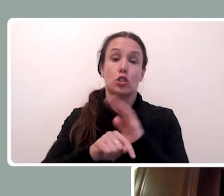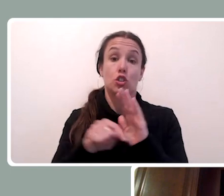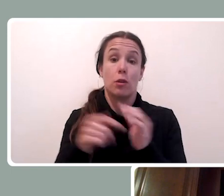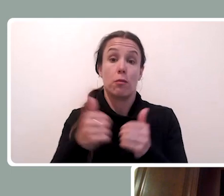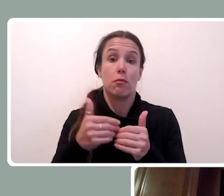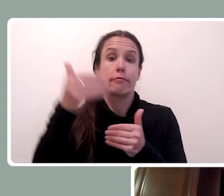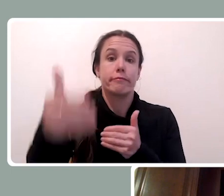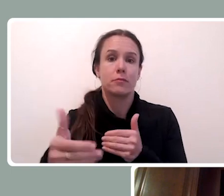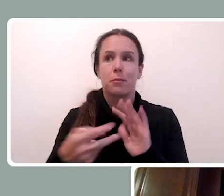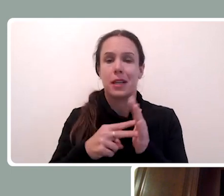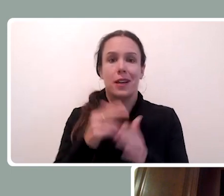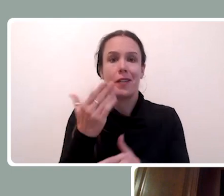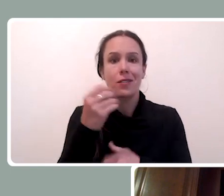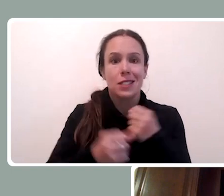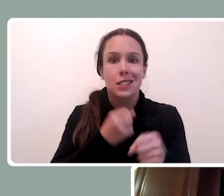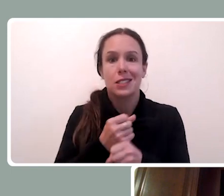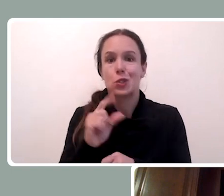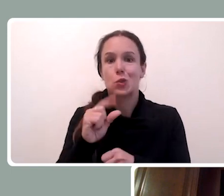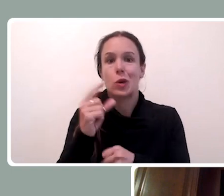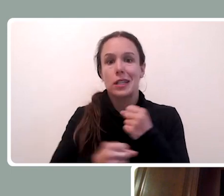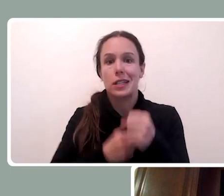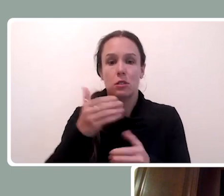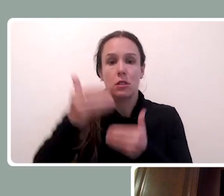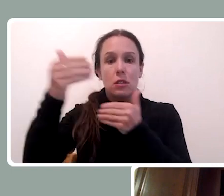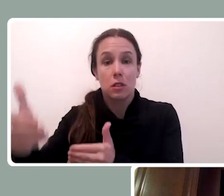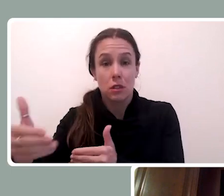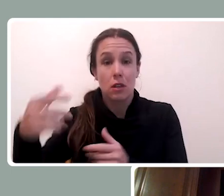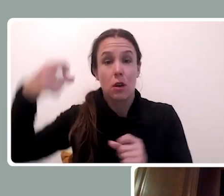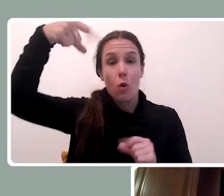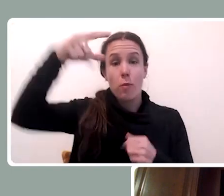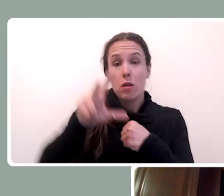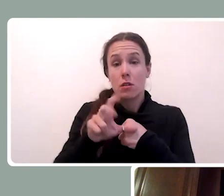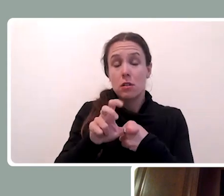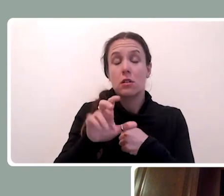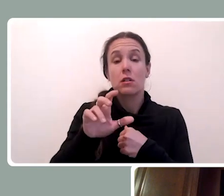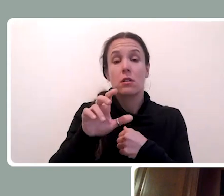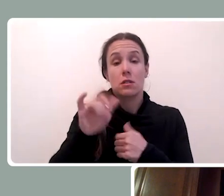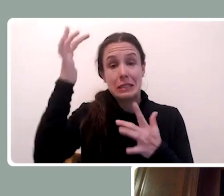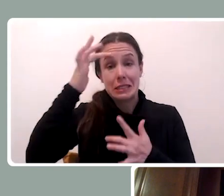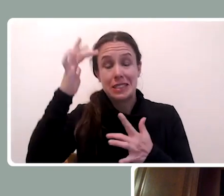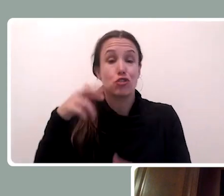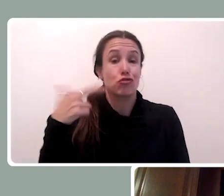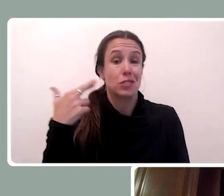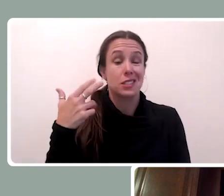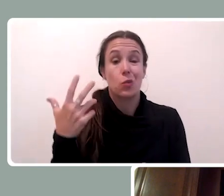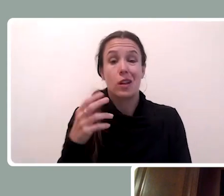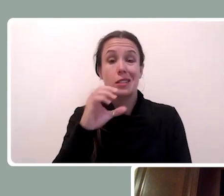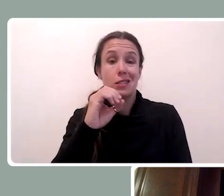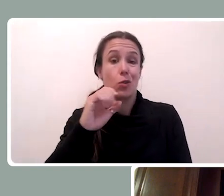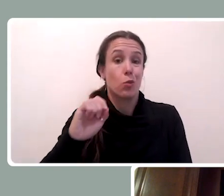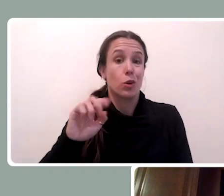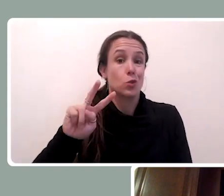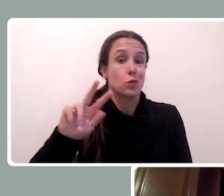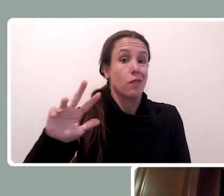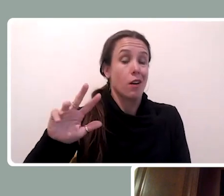and 20 years. Because hormone receptor positive disease, even if I tell a patient your risk of recurrence is 0.25%,